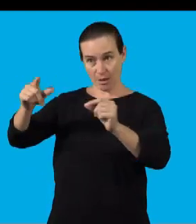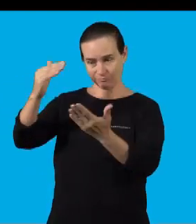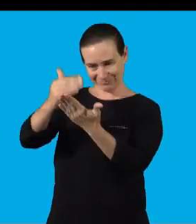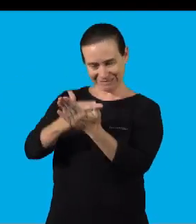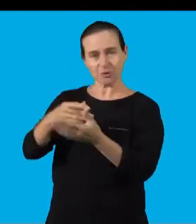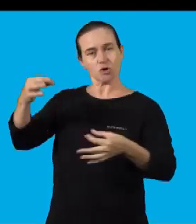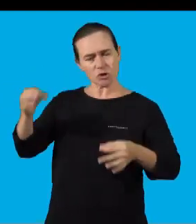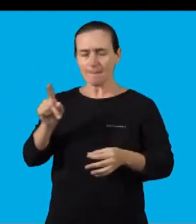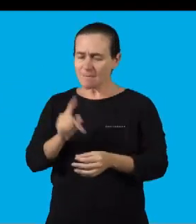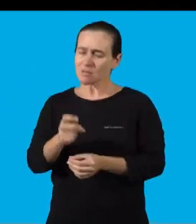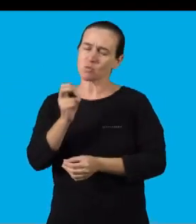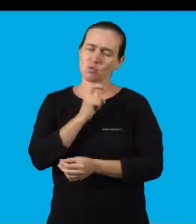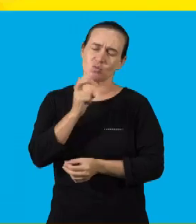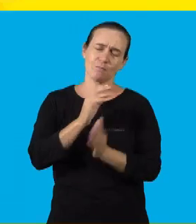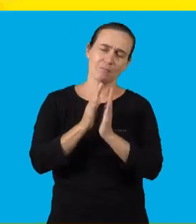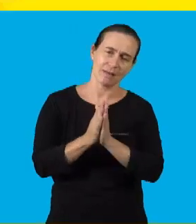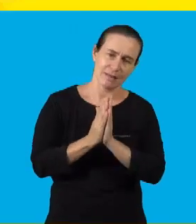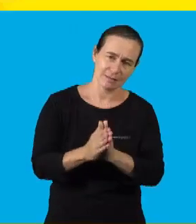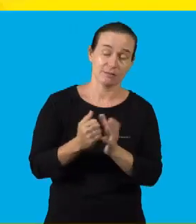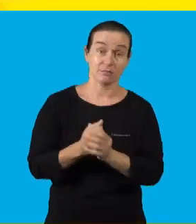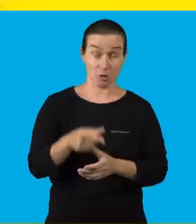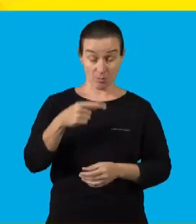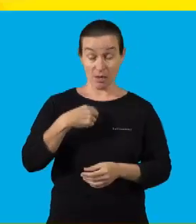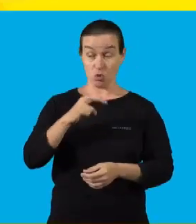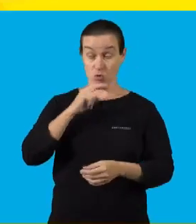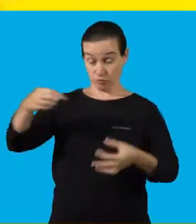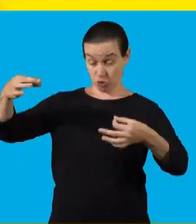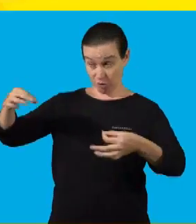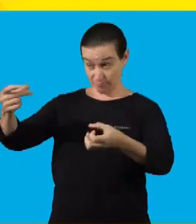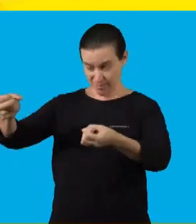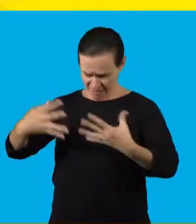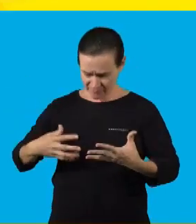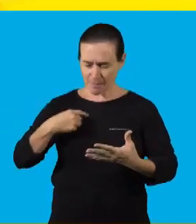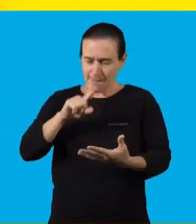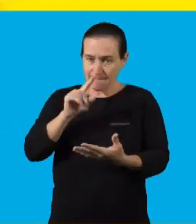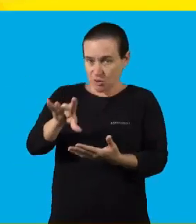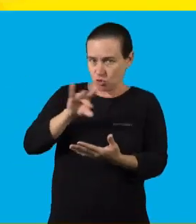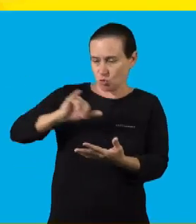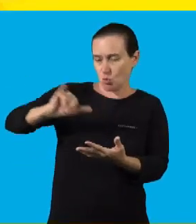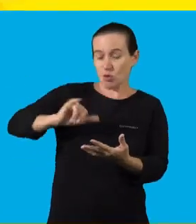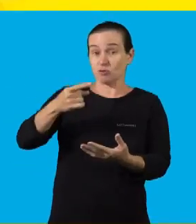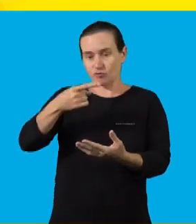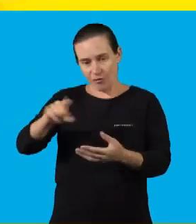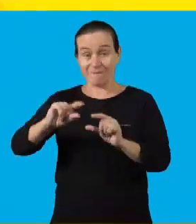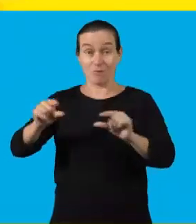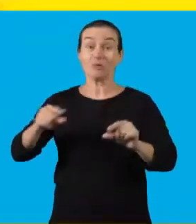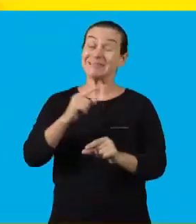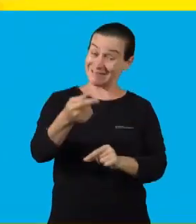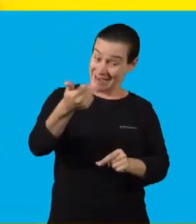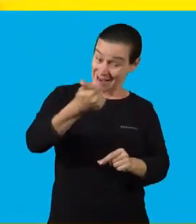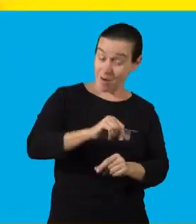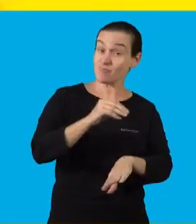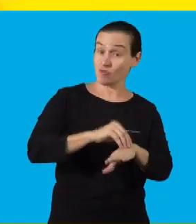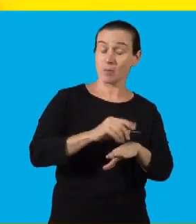please, please, please use that formula. But again, when you do use that formula, remember to choose the correct formula, because another problem